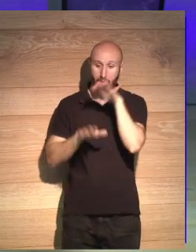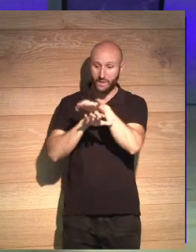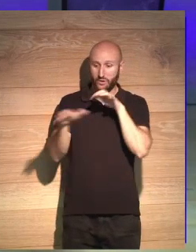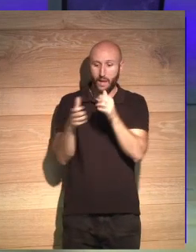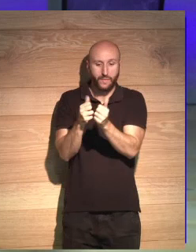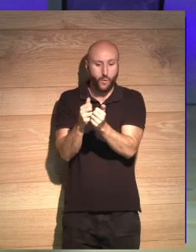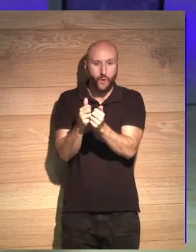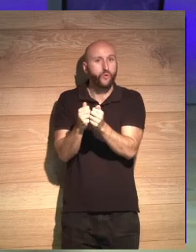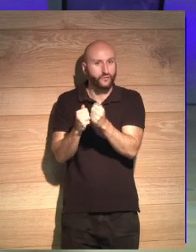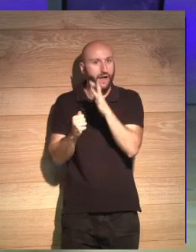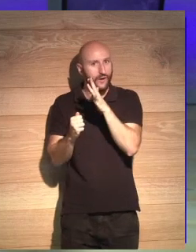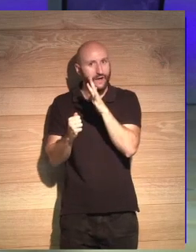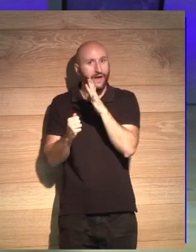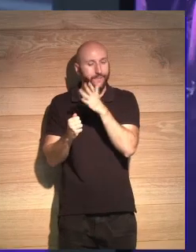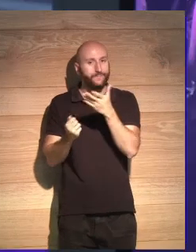Well, I think that